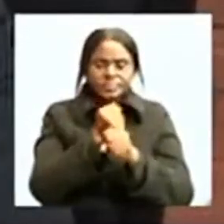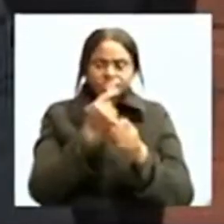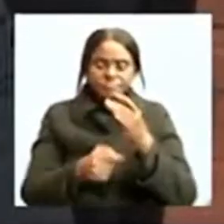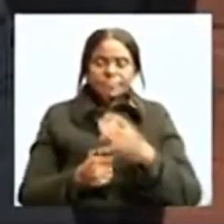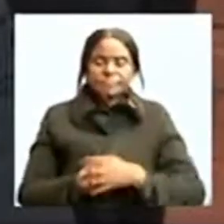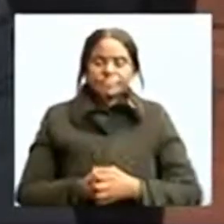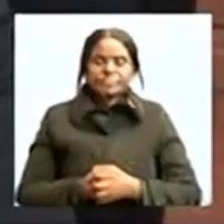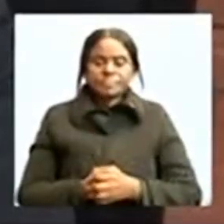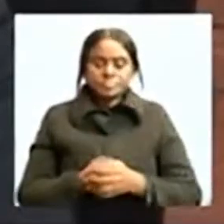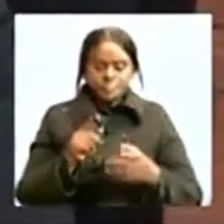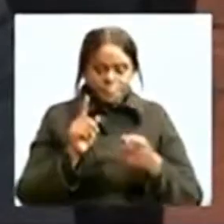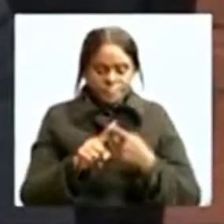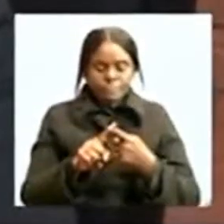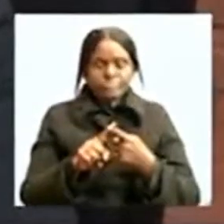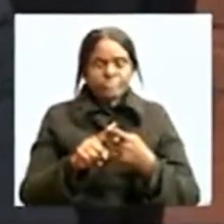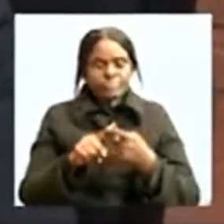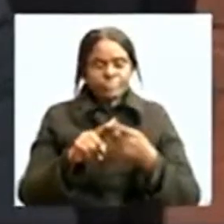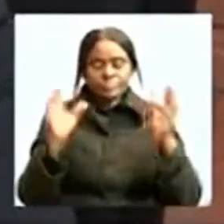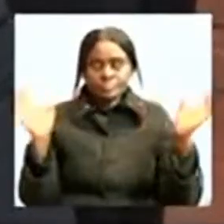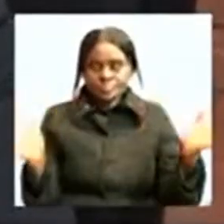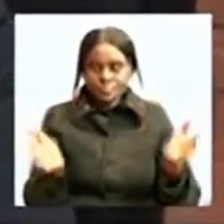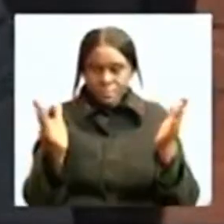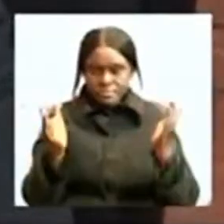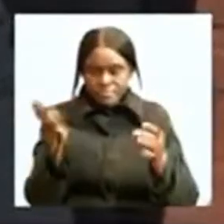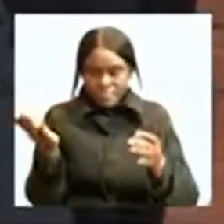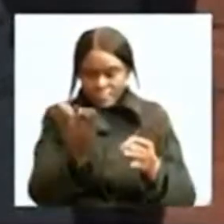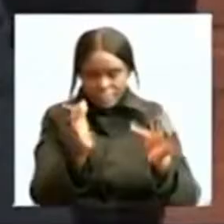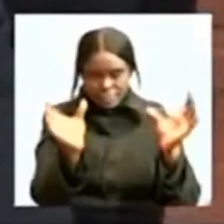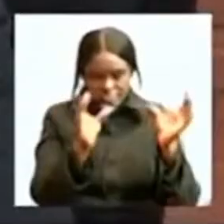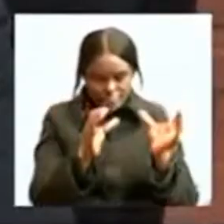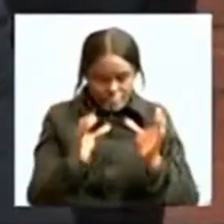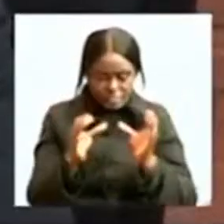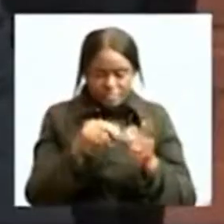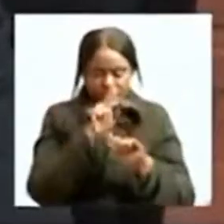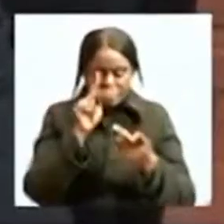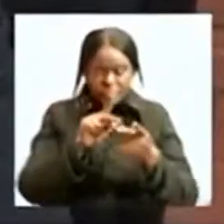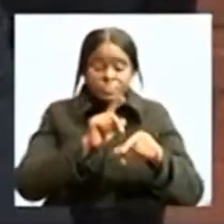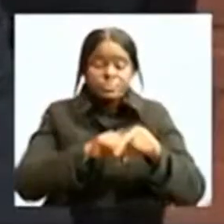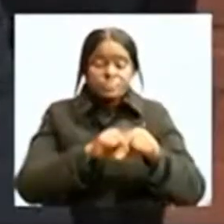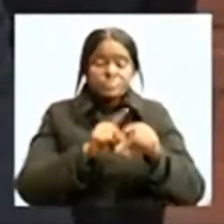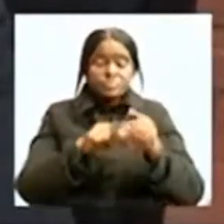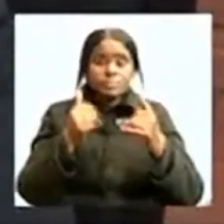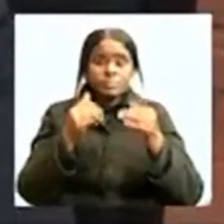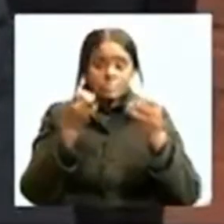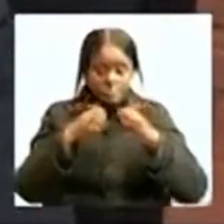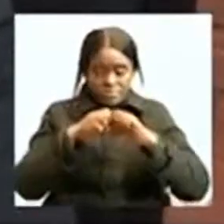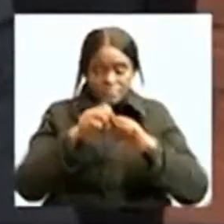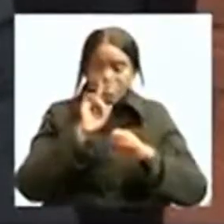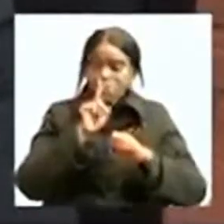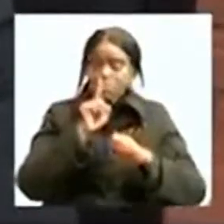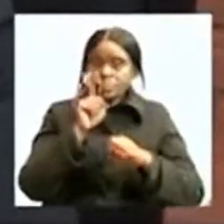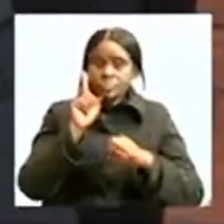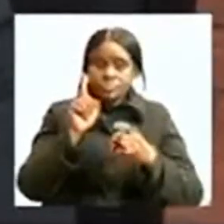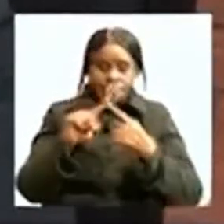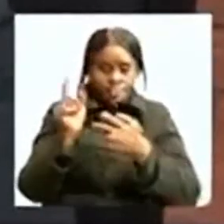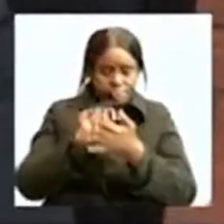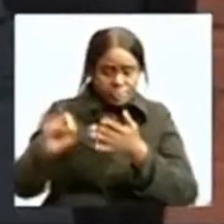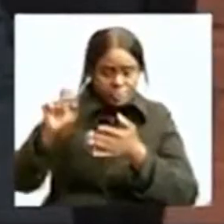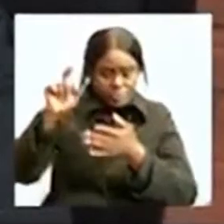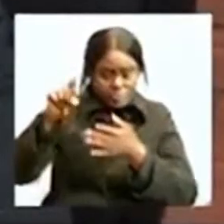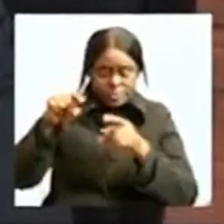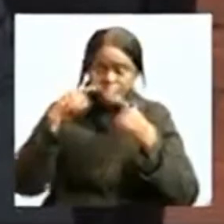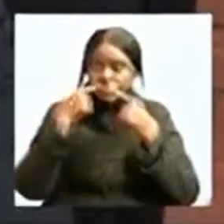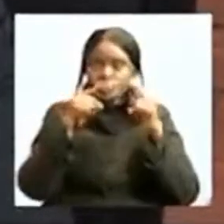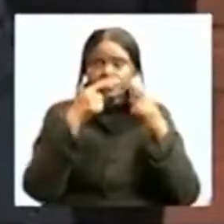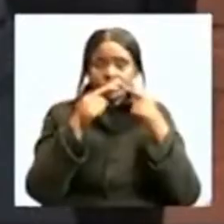in order to encourage these councils? This time around, even actually to write demand